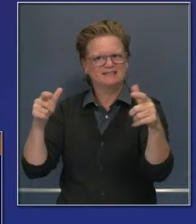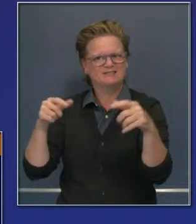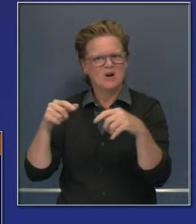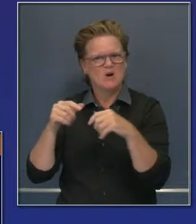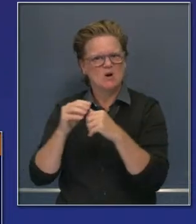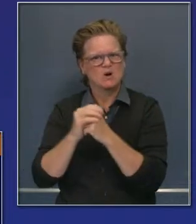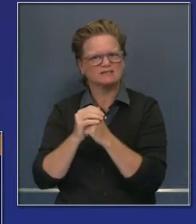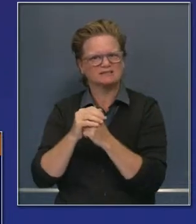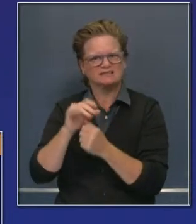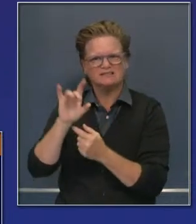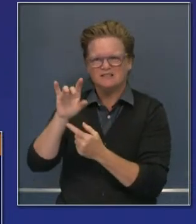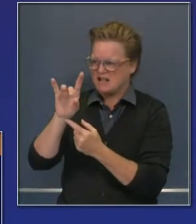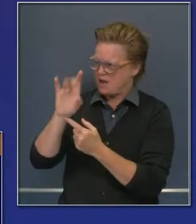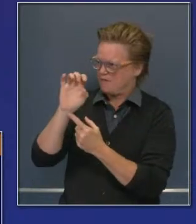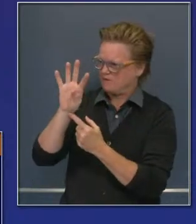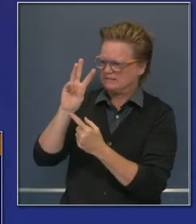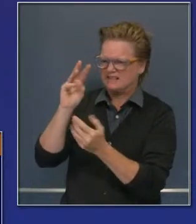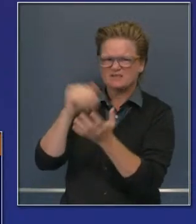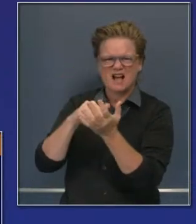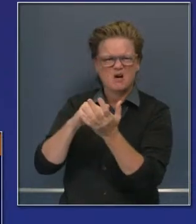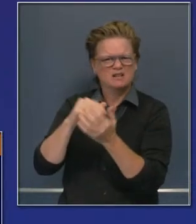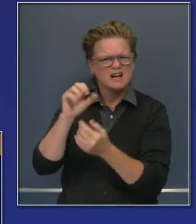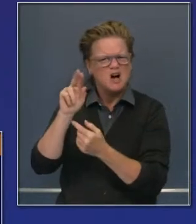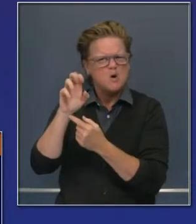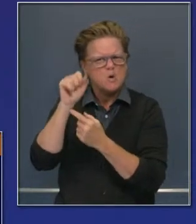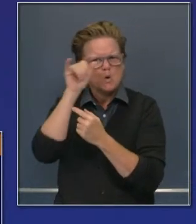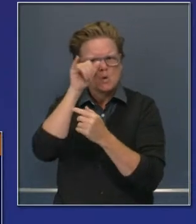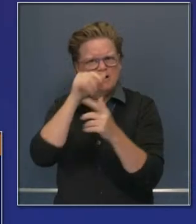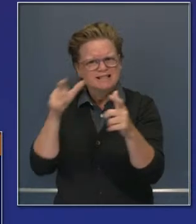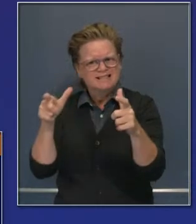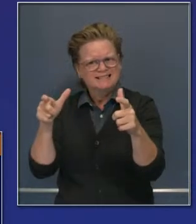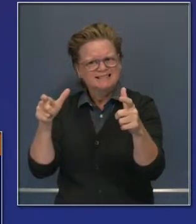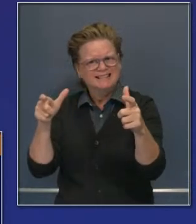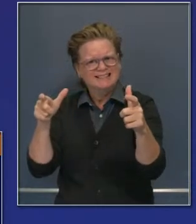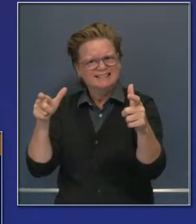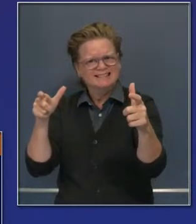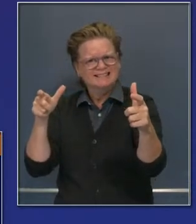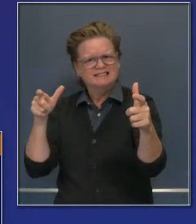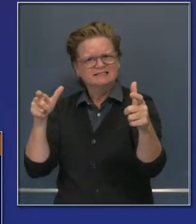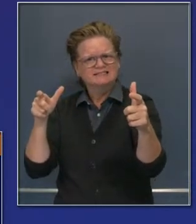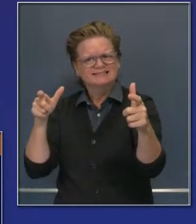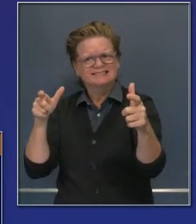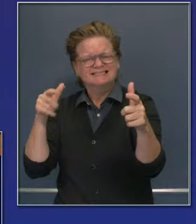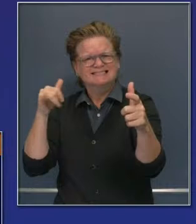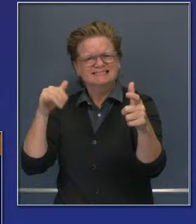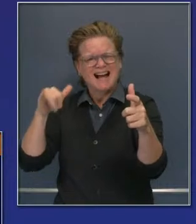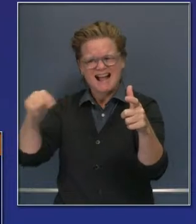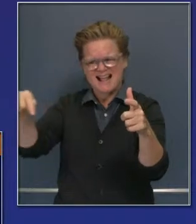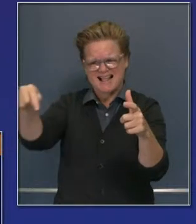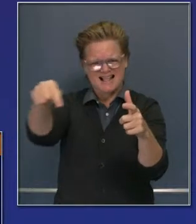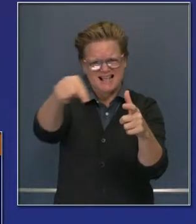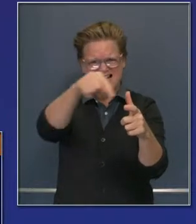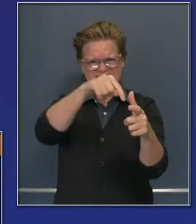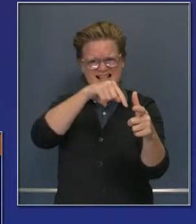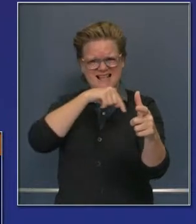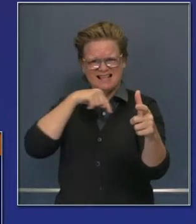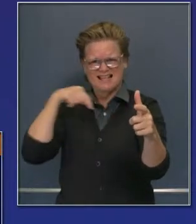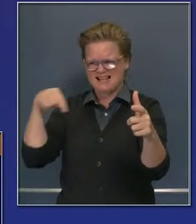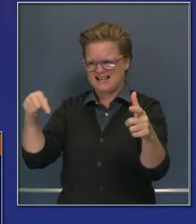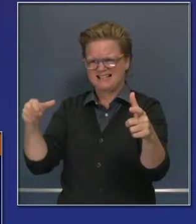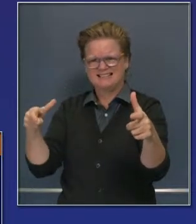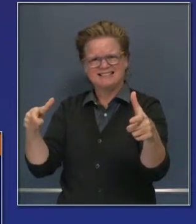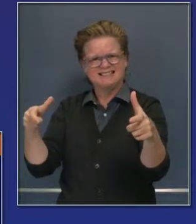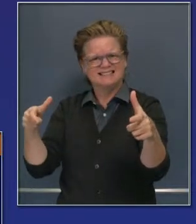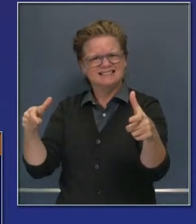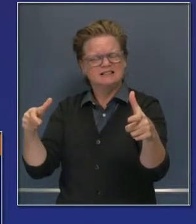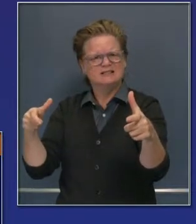846,000 acres now burned in California's largest wildfire complex in state history.